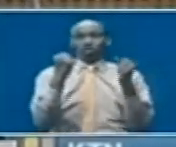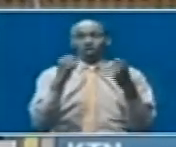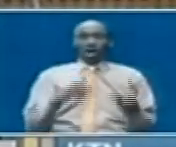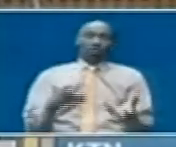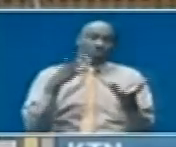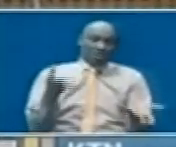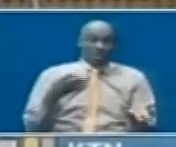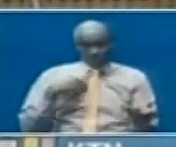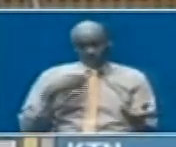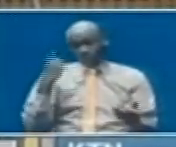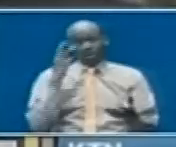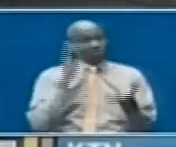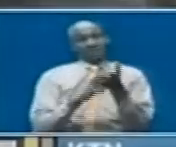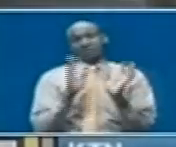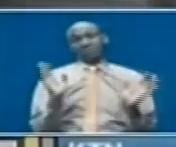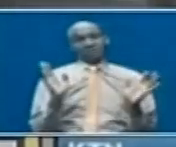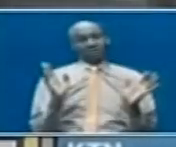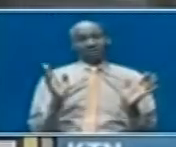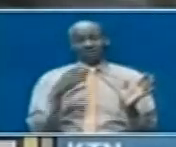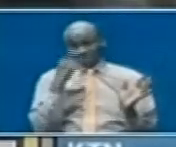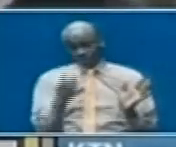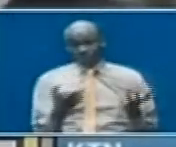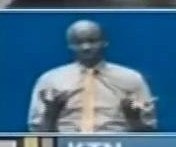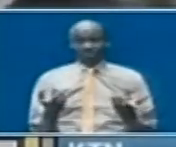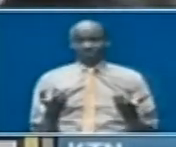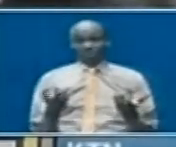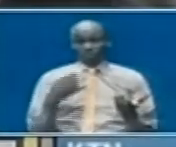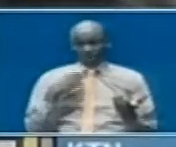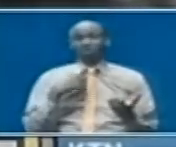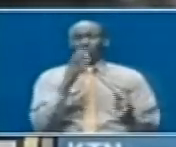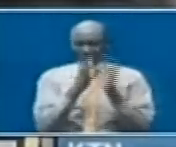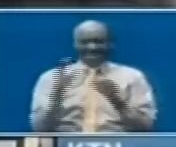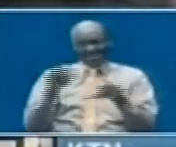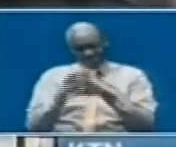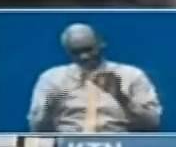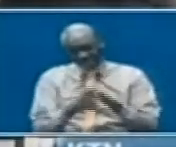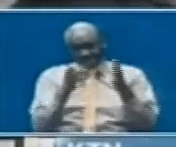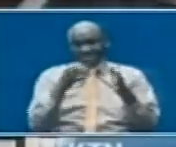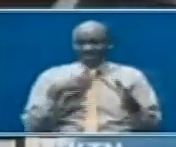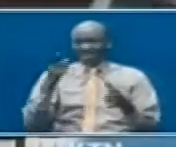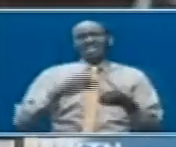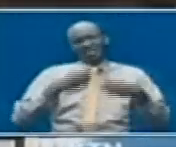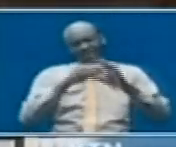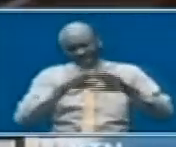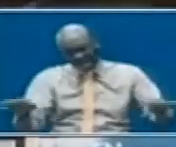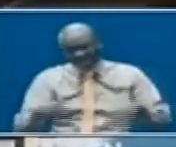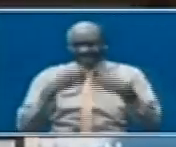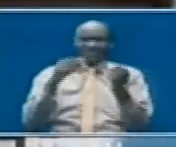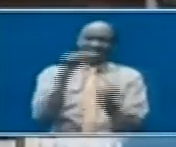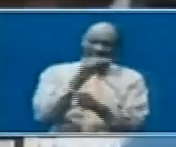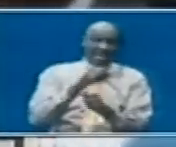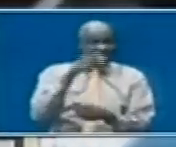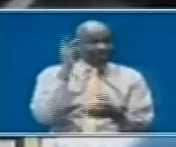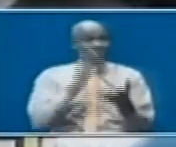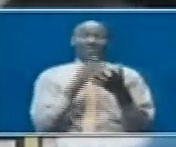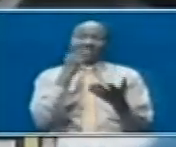going by 9 witness accounts who said that they were paid, who said that they were called, who said that they were given land and they were given this and that, which